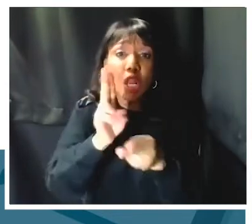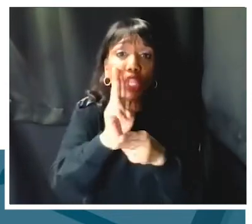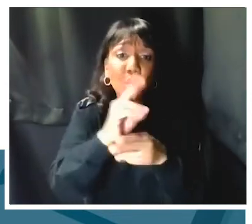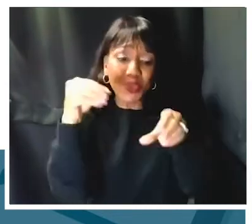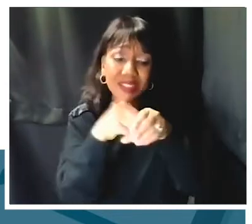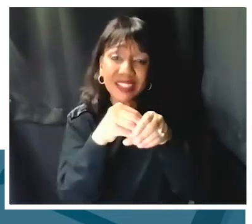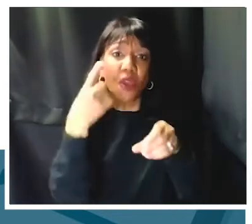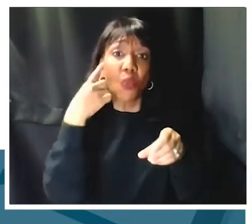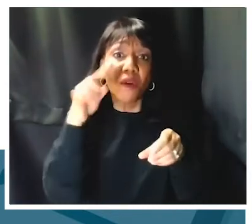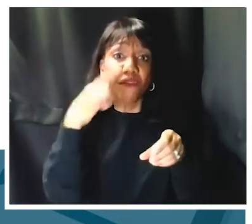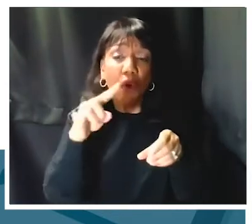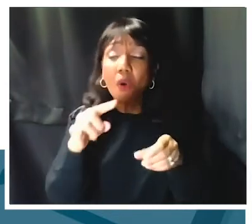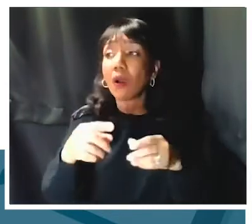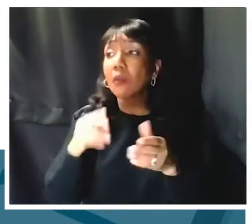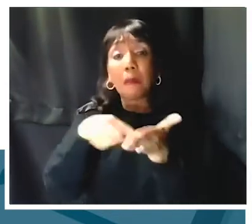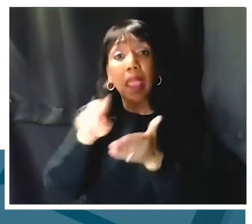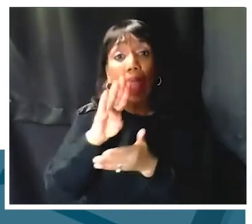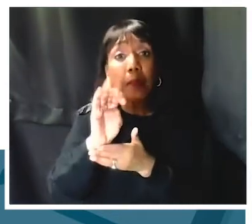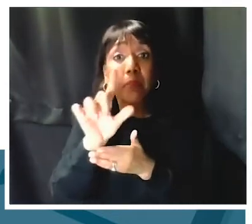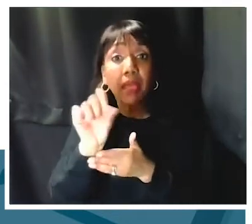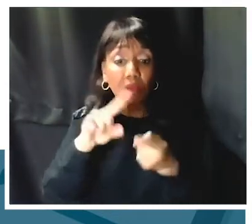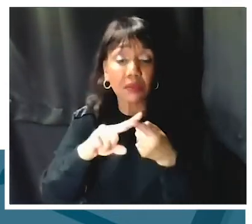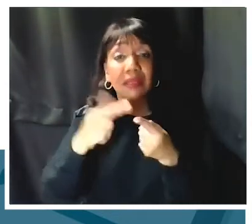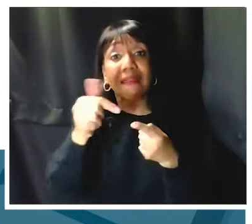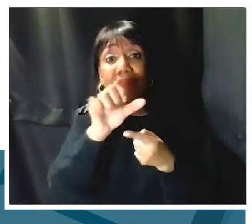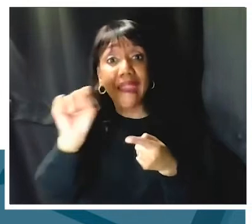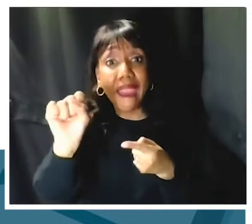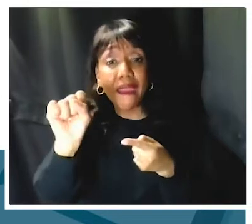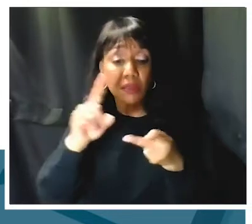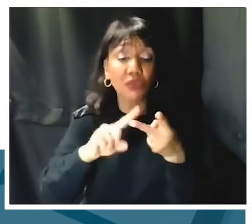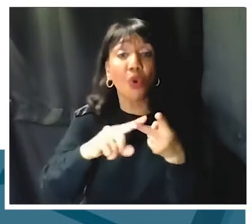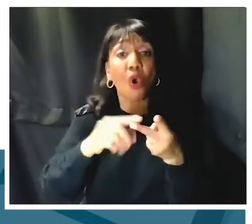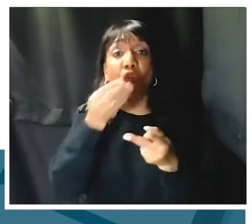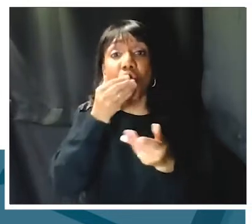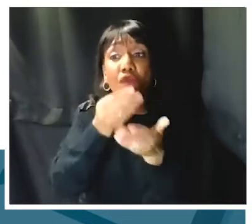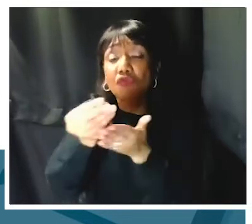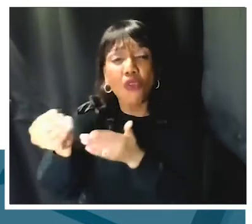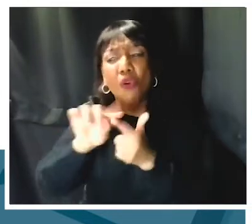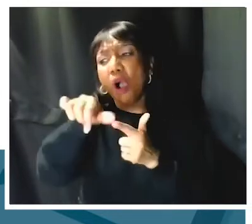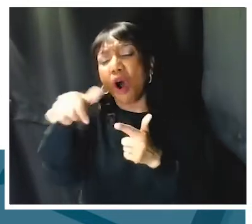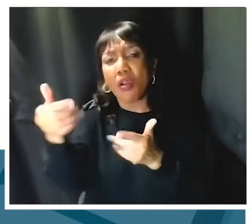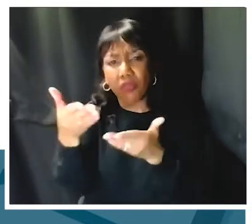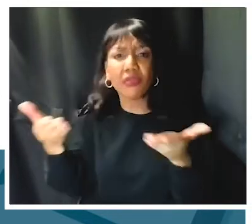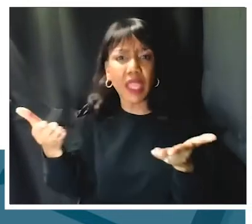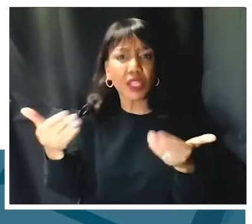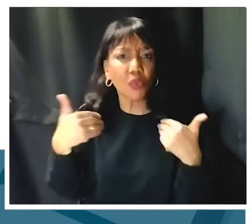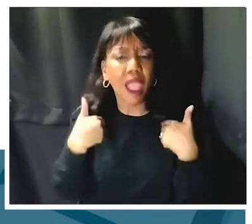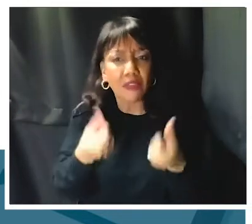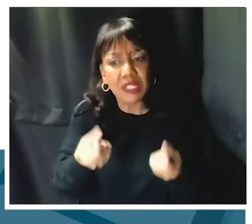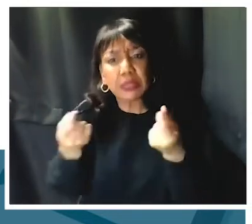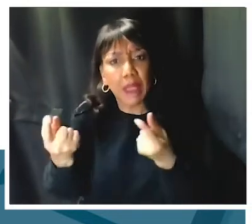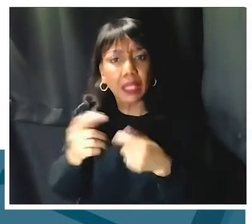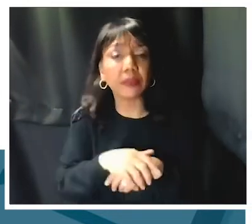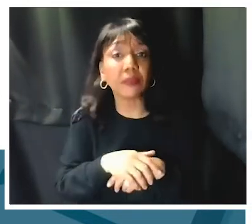money you put into this account to pay bills, buy gas or groceries, or cover other expenses that you may